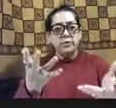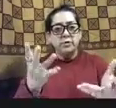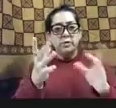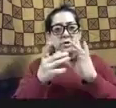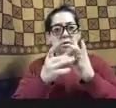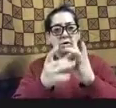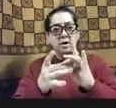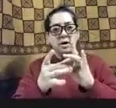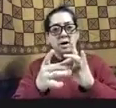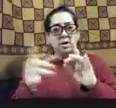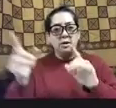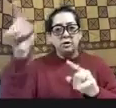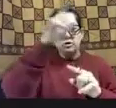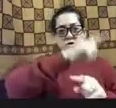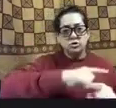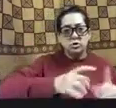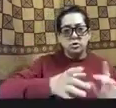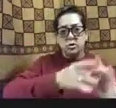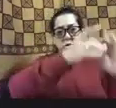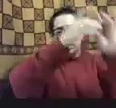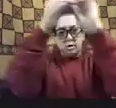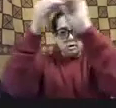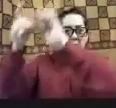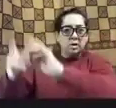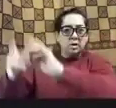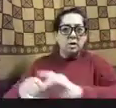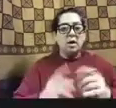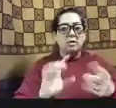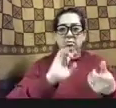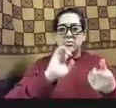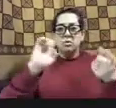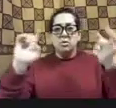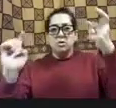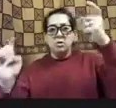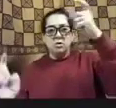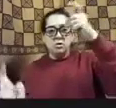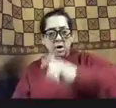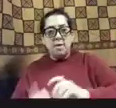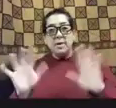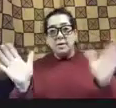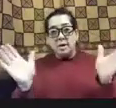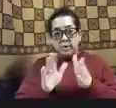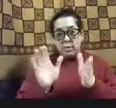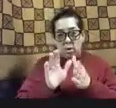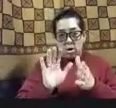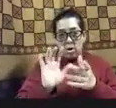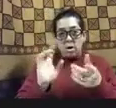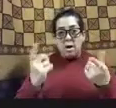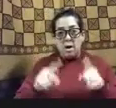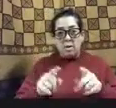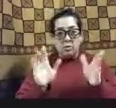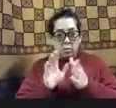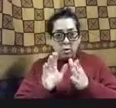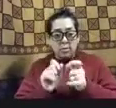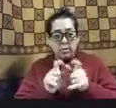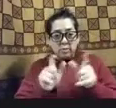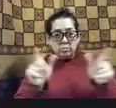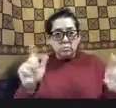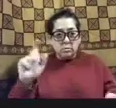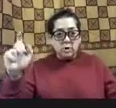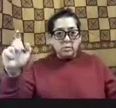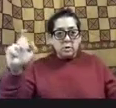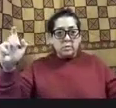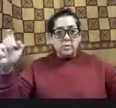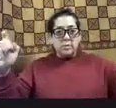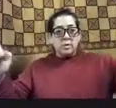the circle and things will start to change. And ultimately that needs to happen on a small scale, and from there grow out to really